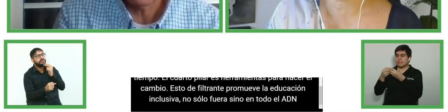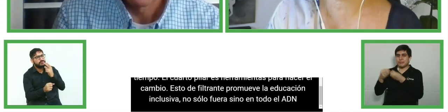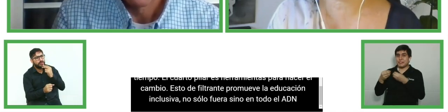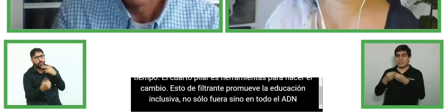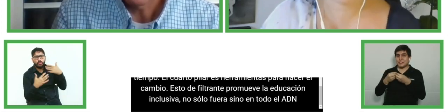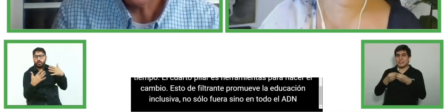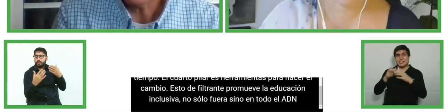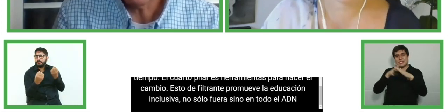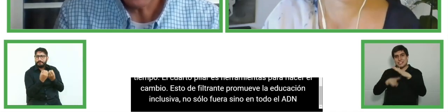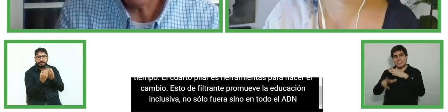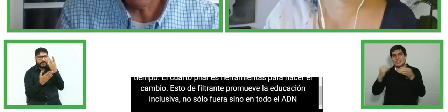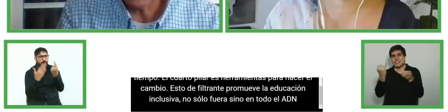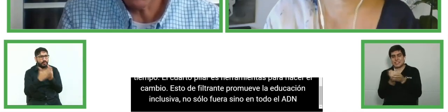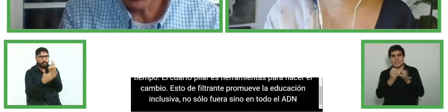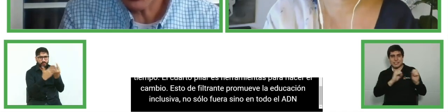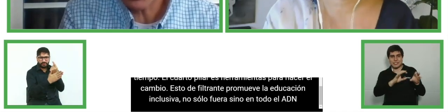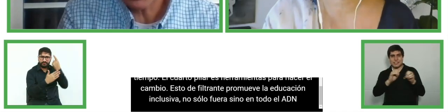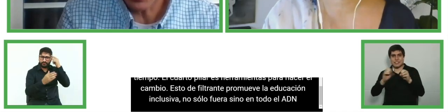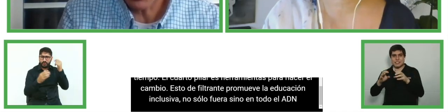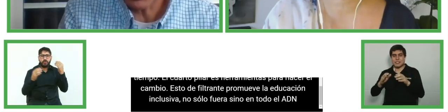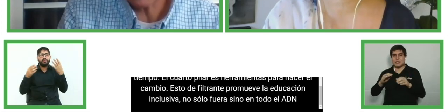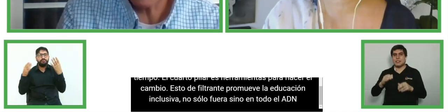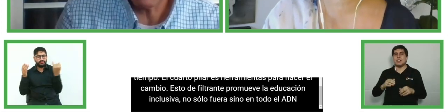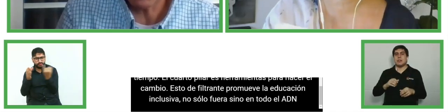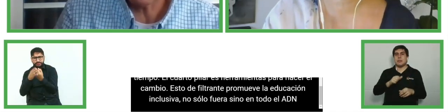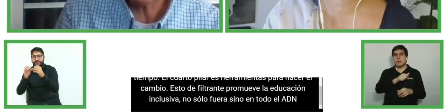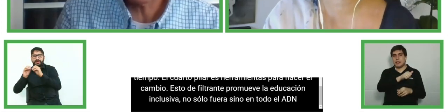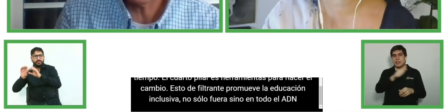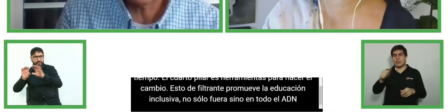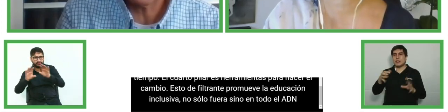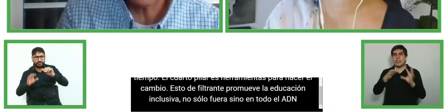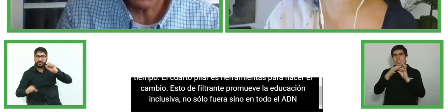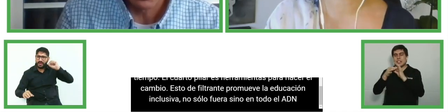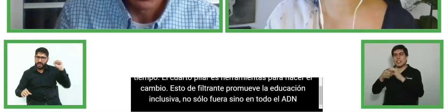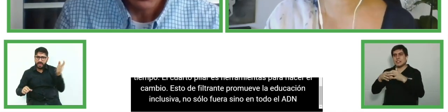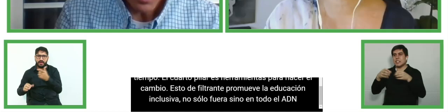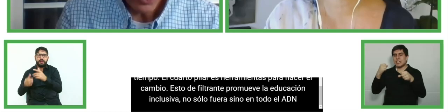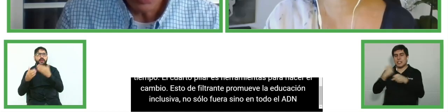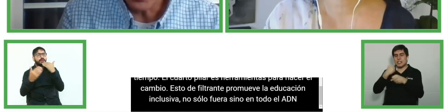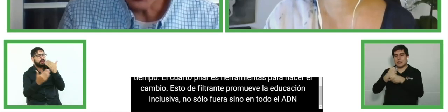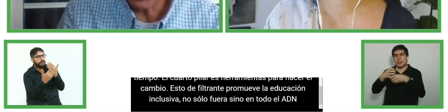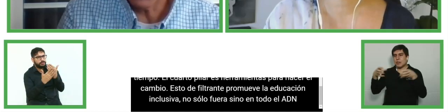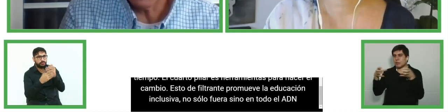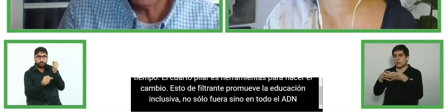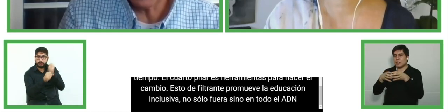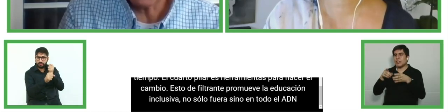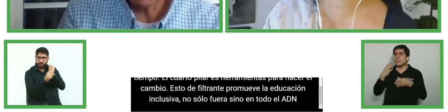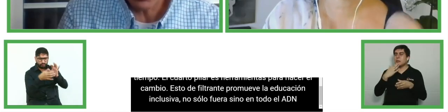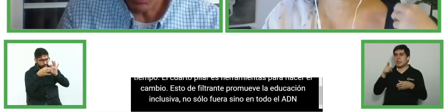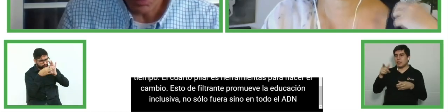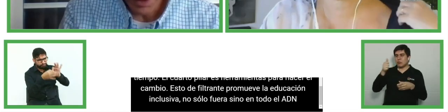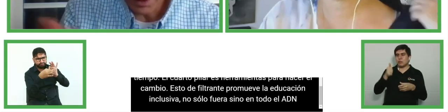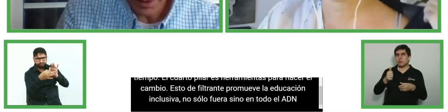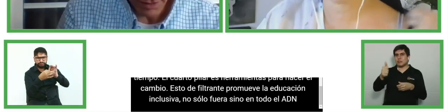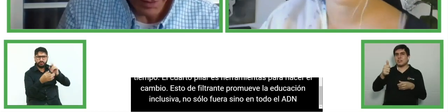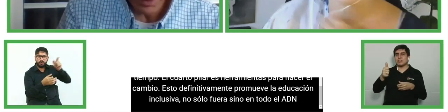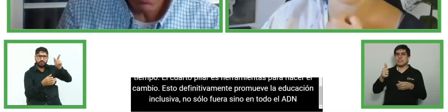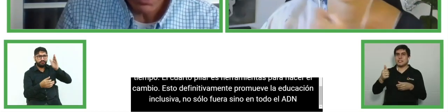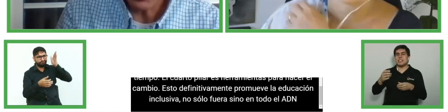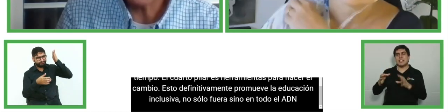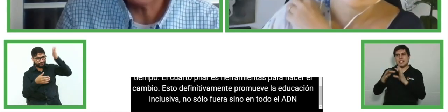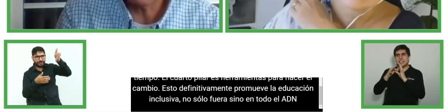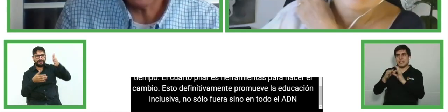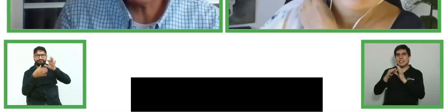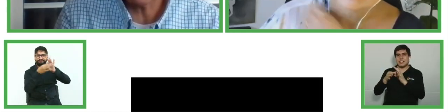to all levels. And thank you. And thanks to your leadership. And I love the social accessibility